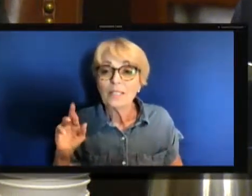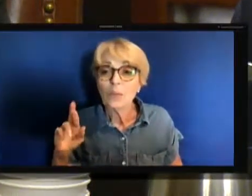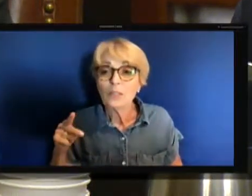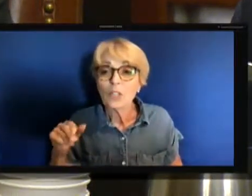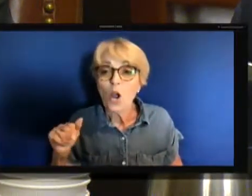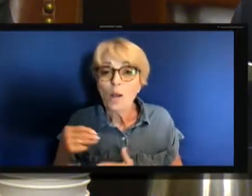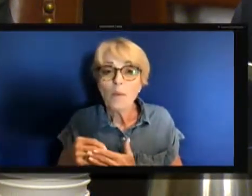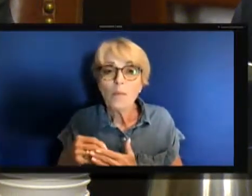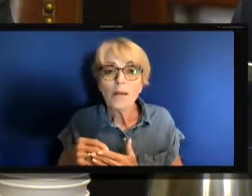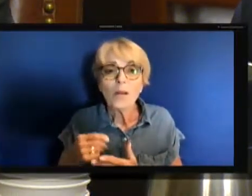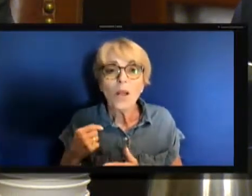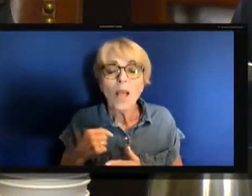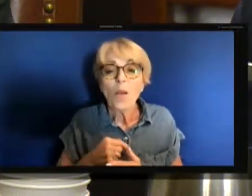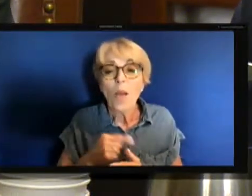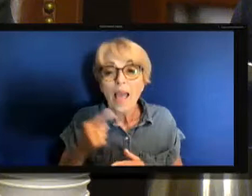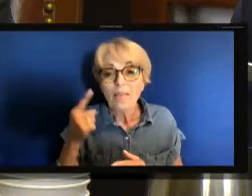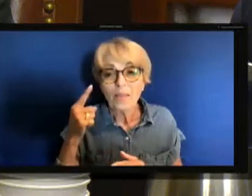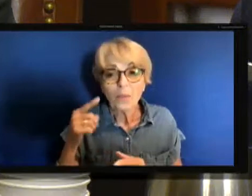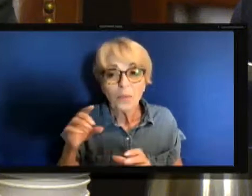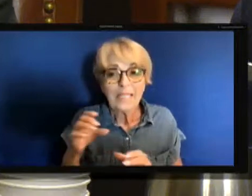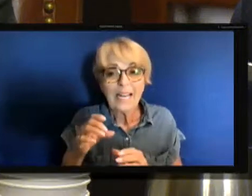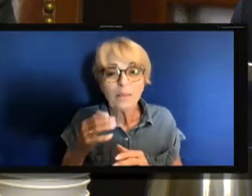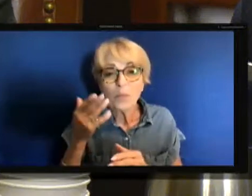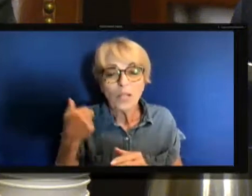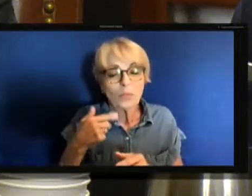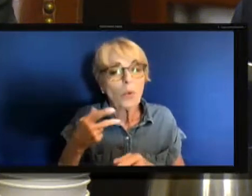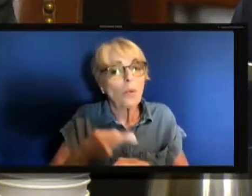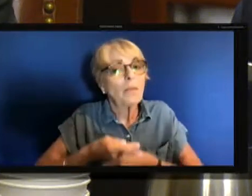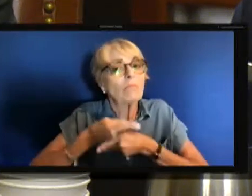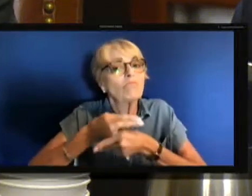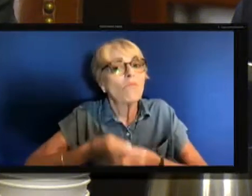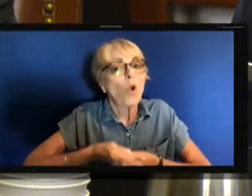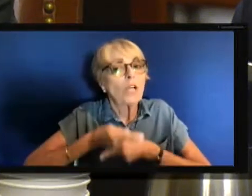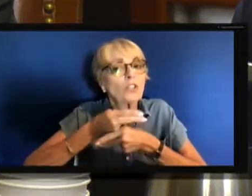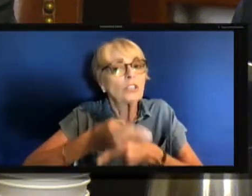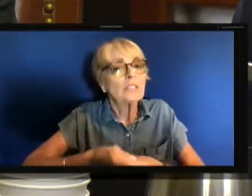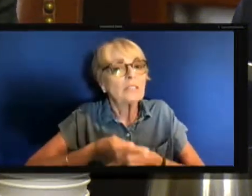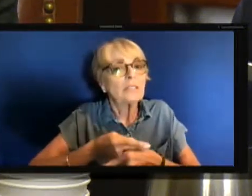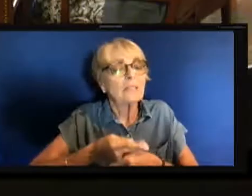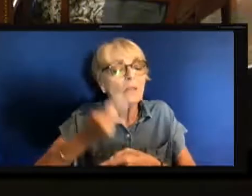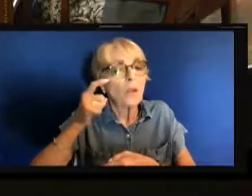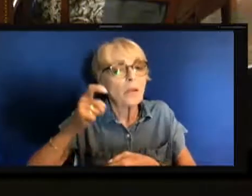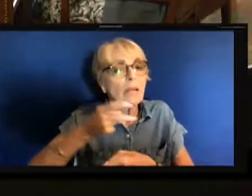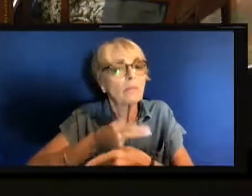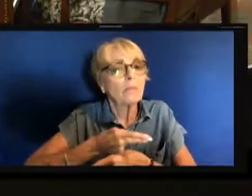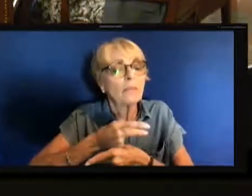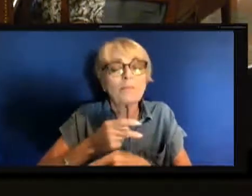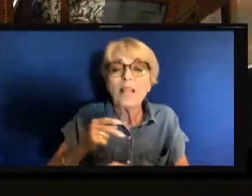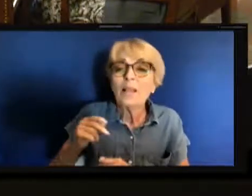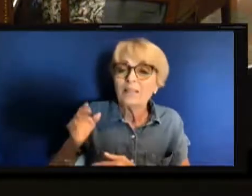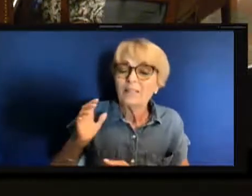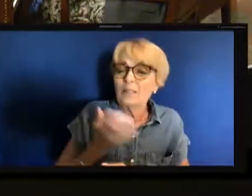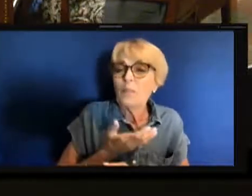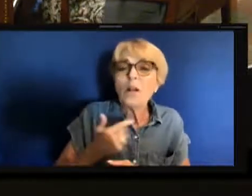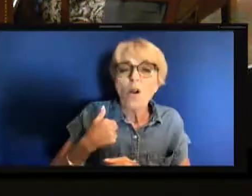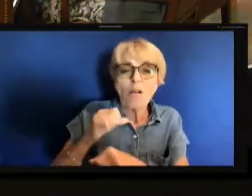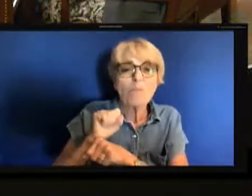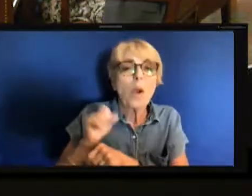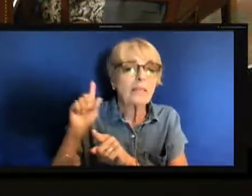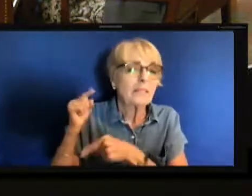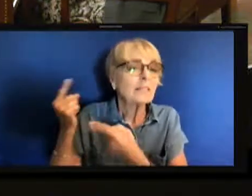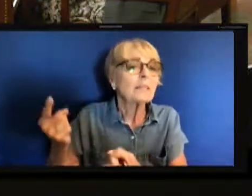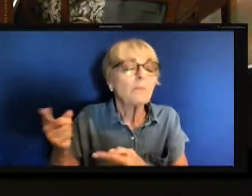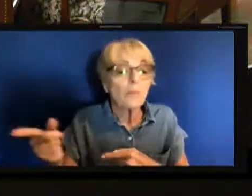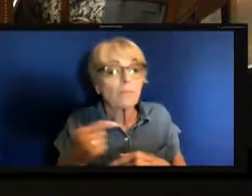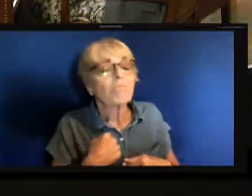out of caution, I guess, the first time. We thought we had to, and it has been our practice, yeah, right? sure, right. To yeah, utilize I can the code,